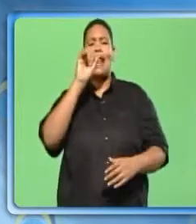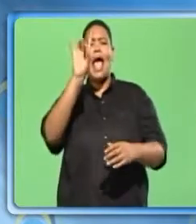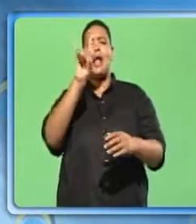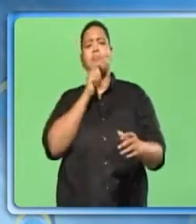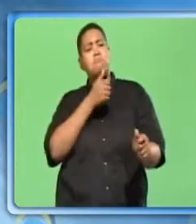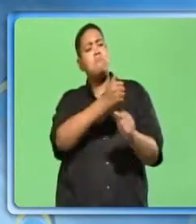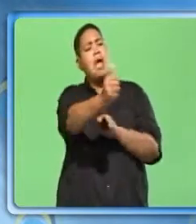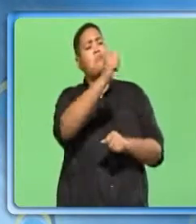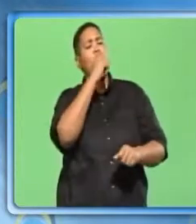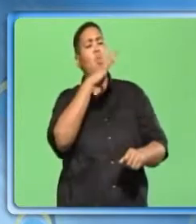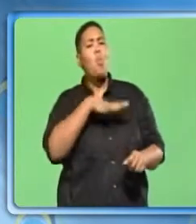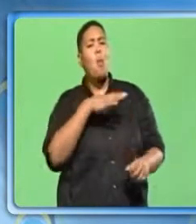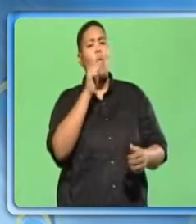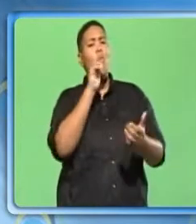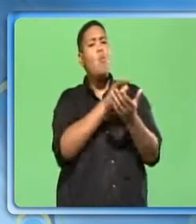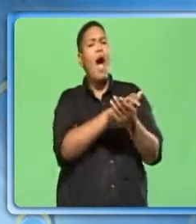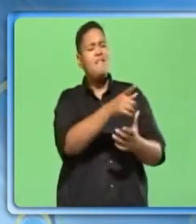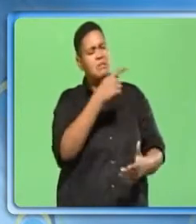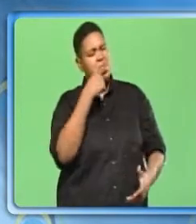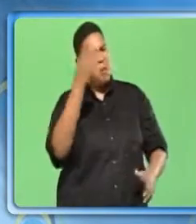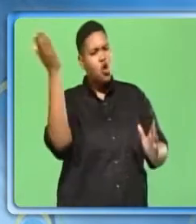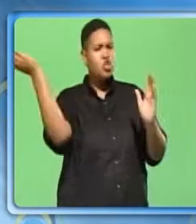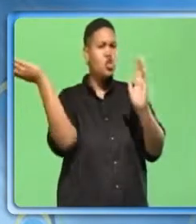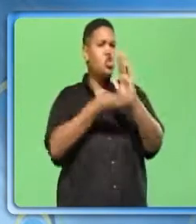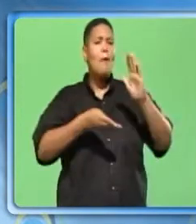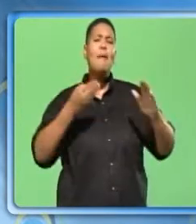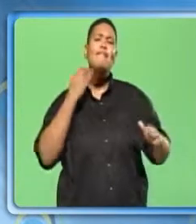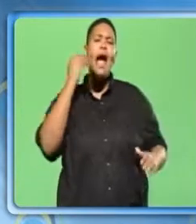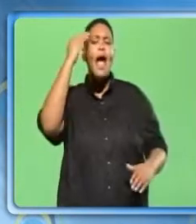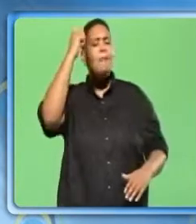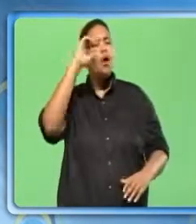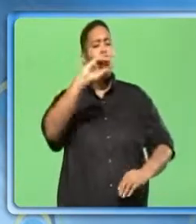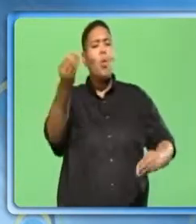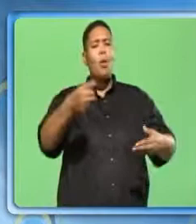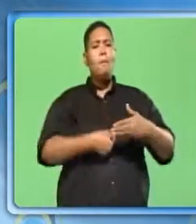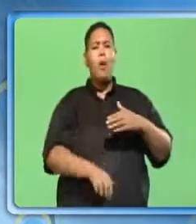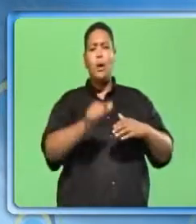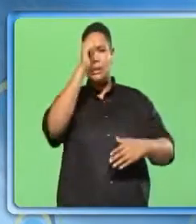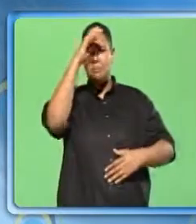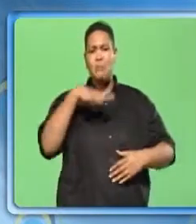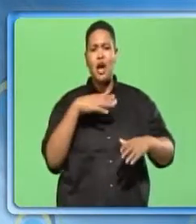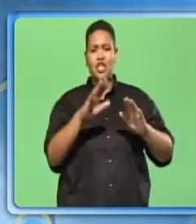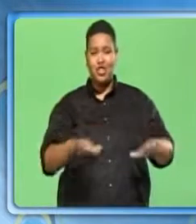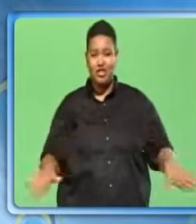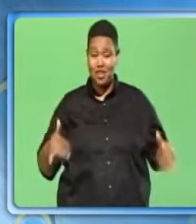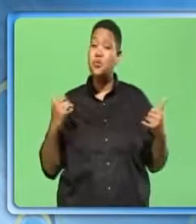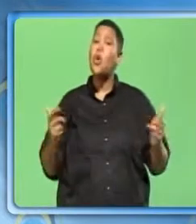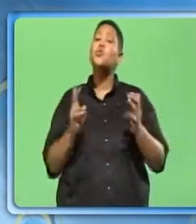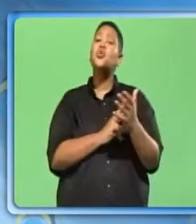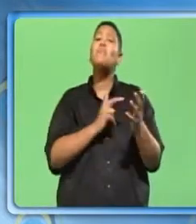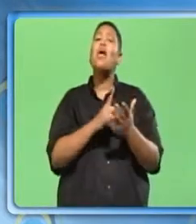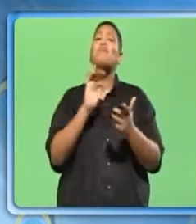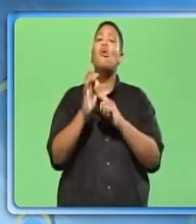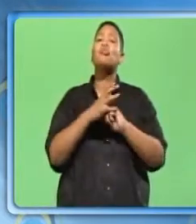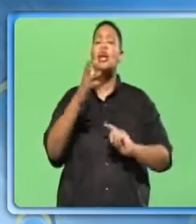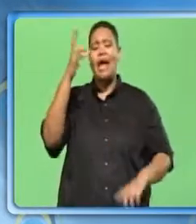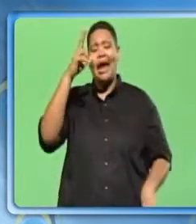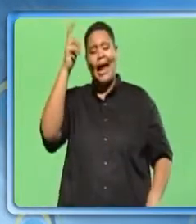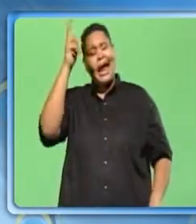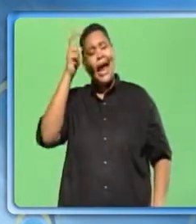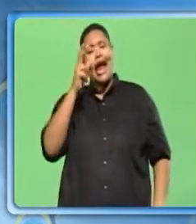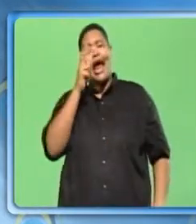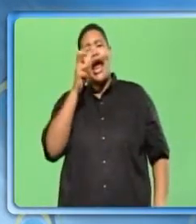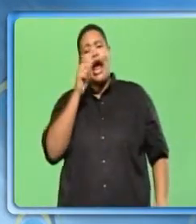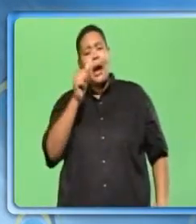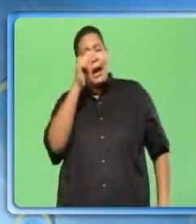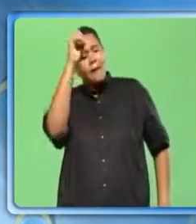and subsequently had her beheaded for not producing a male heir. Even in our culture at times, you may even hear men blaming their mate for